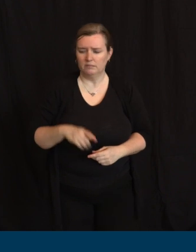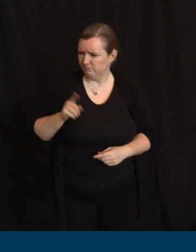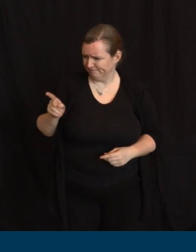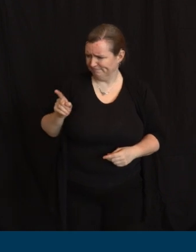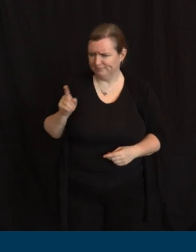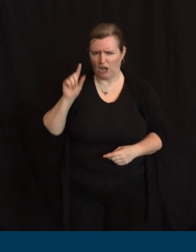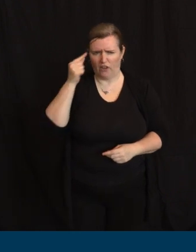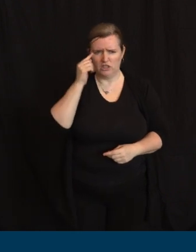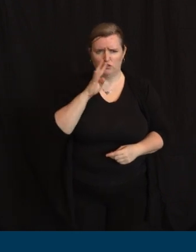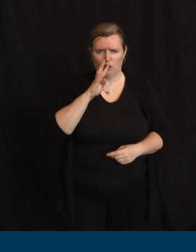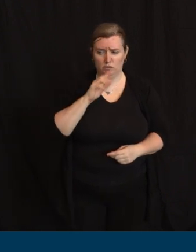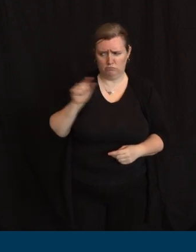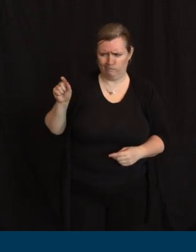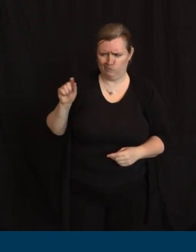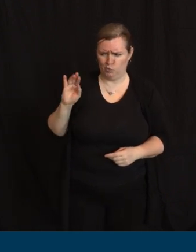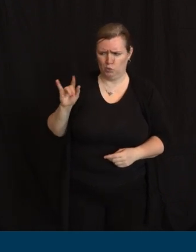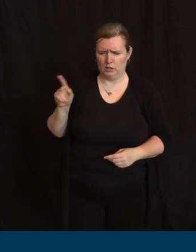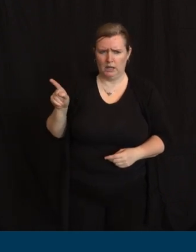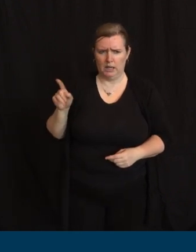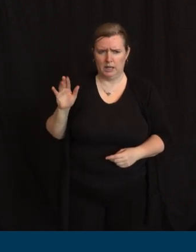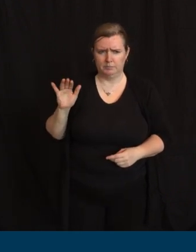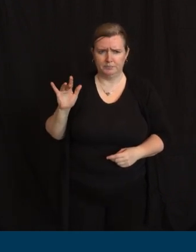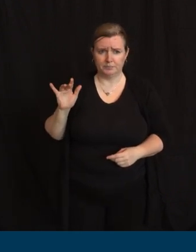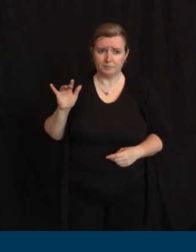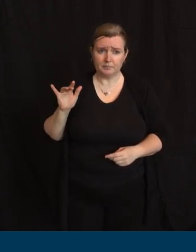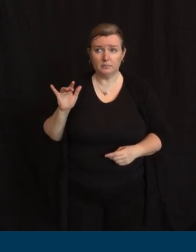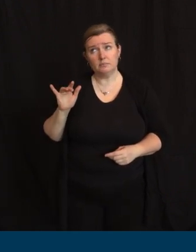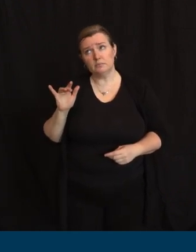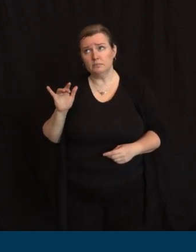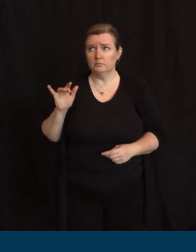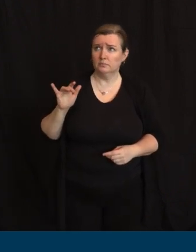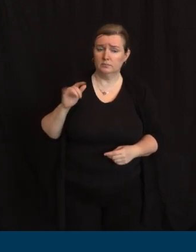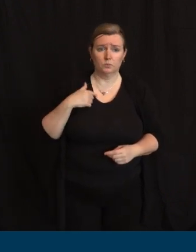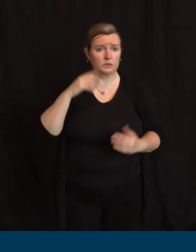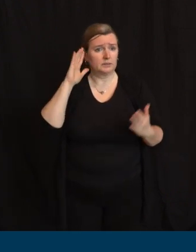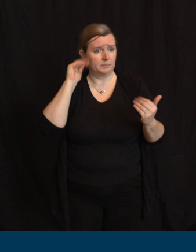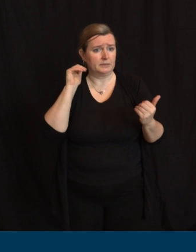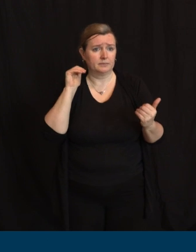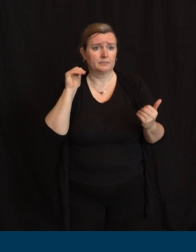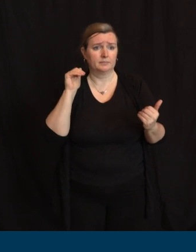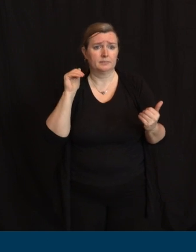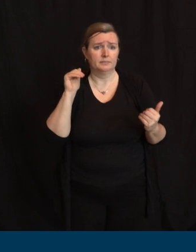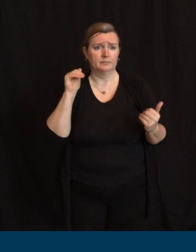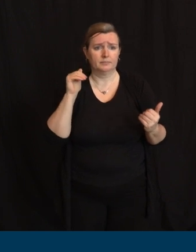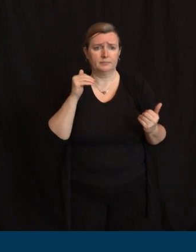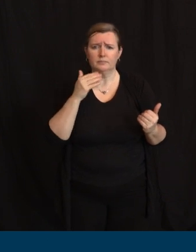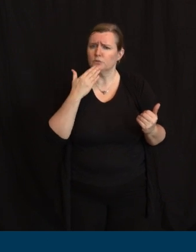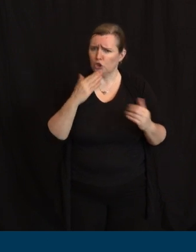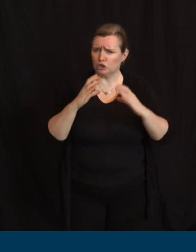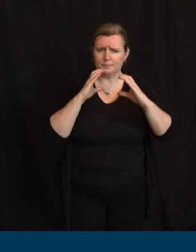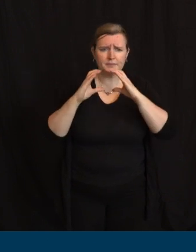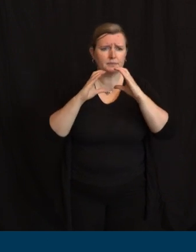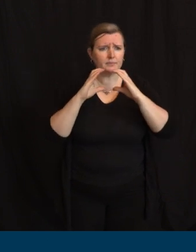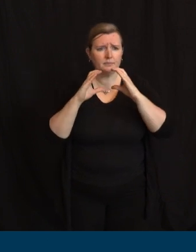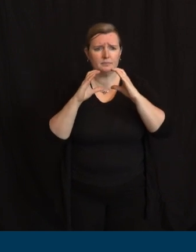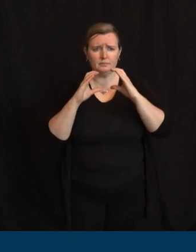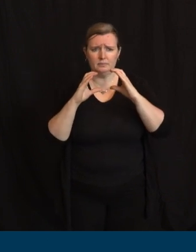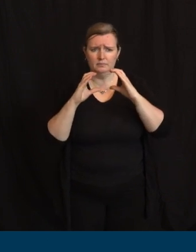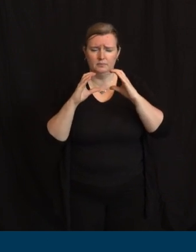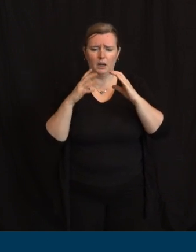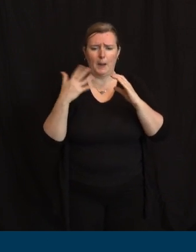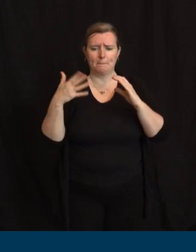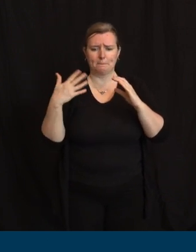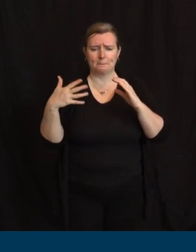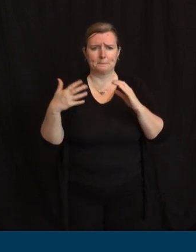expect communication to be at a very high level. We asked after the Wanacue tragedy of a year